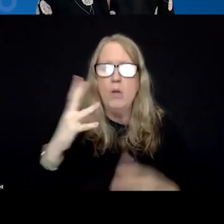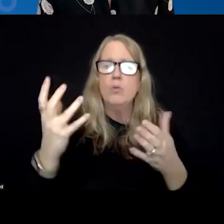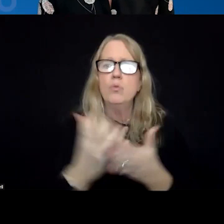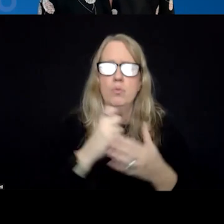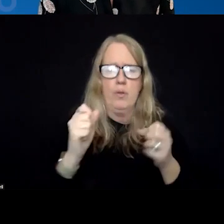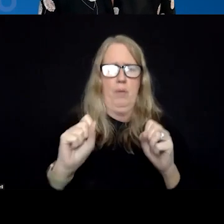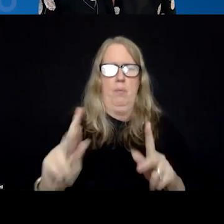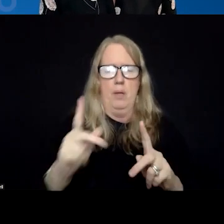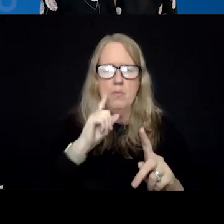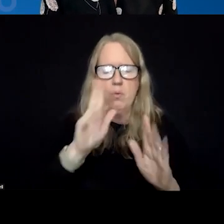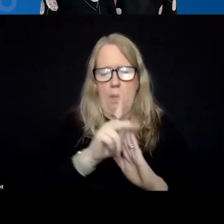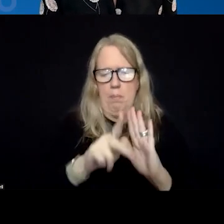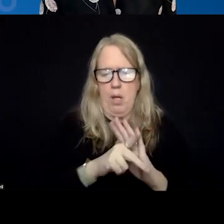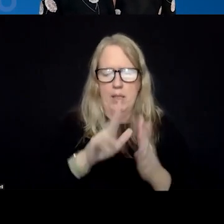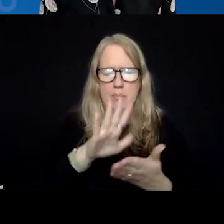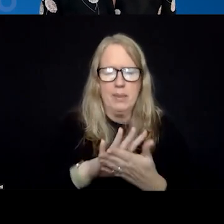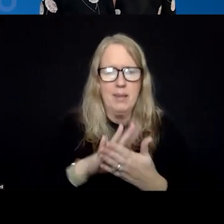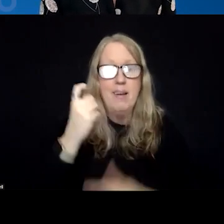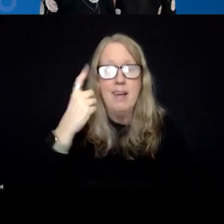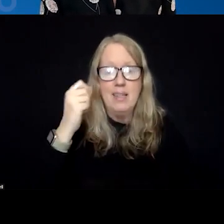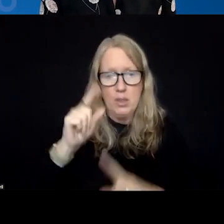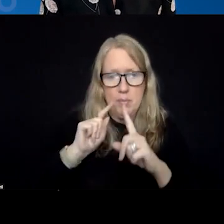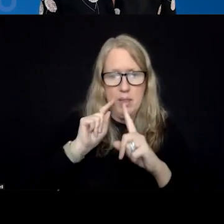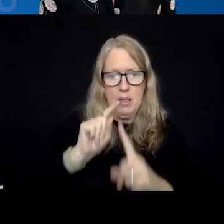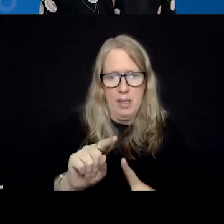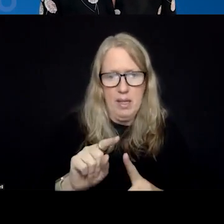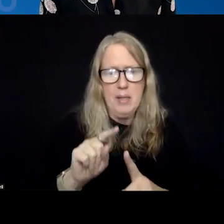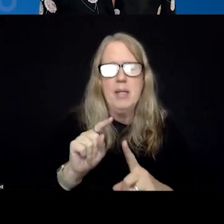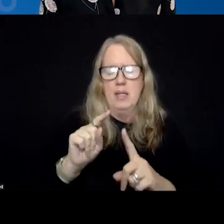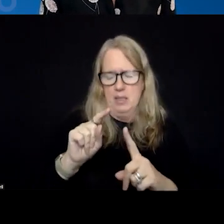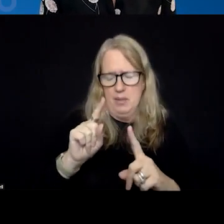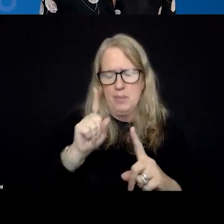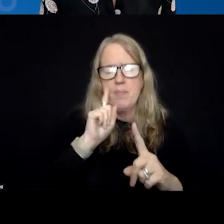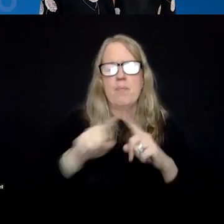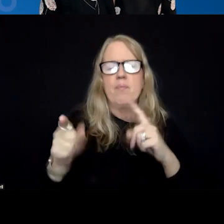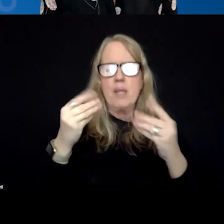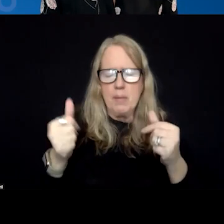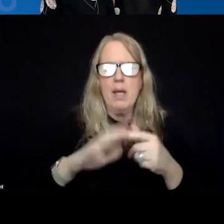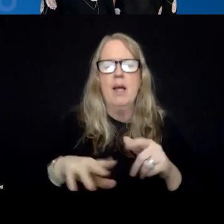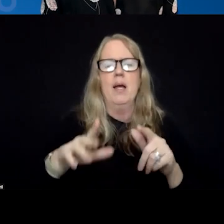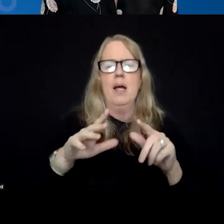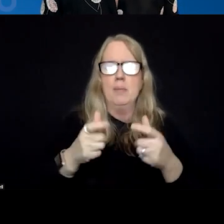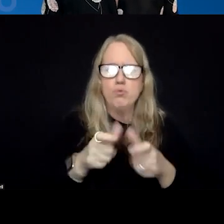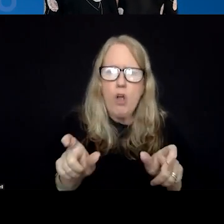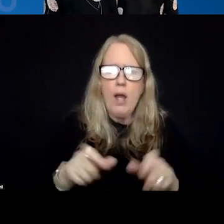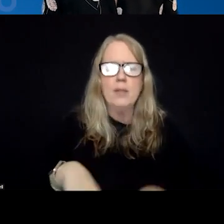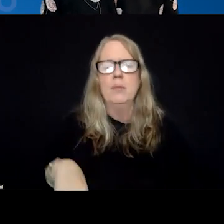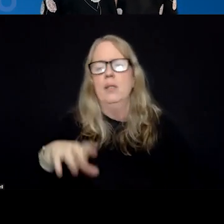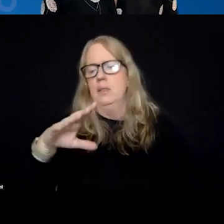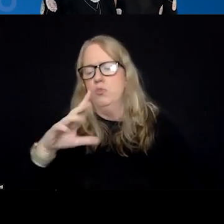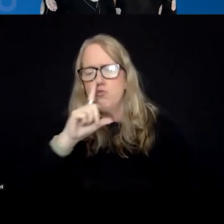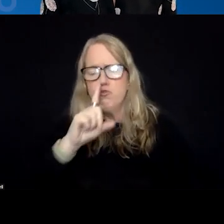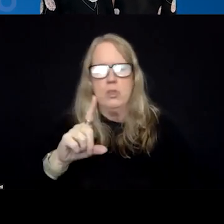policy academy. And this is aimed specifically at states, territories, and tribes who really want to do some deep